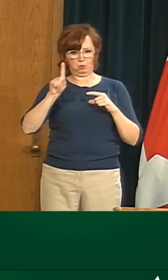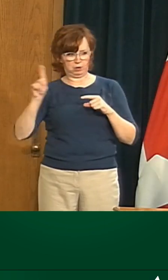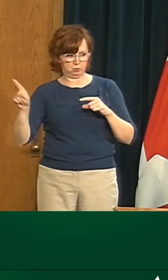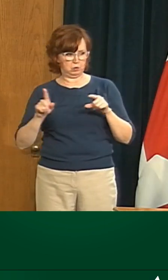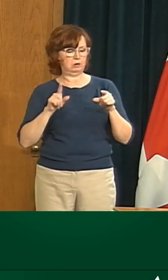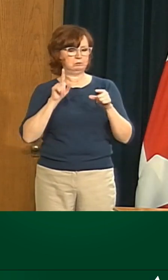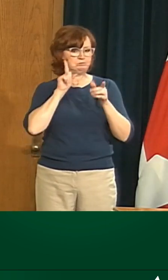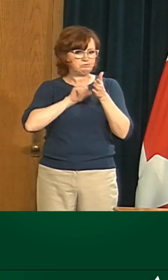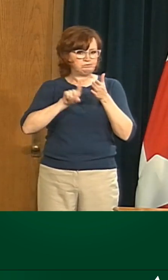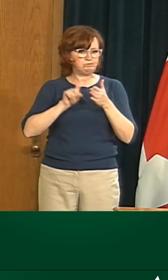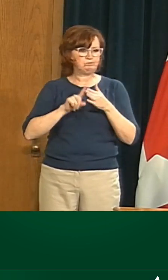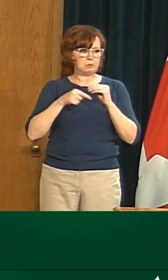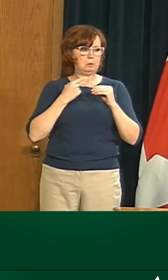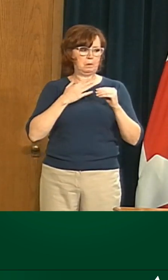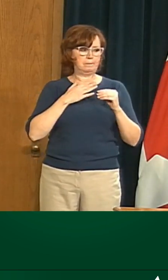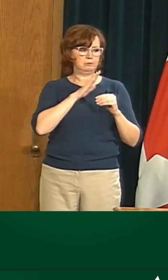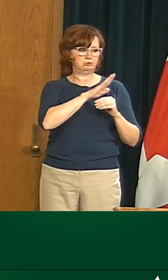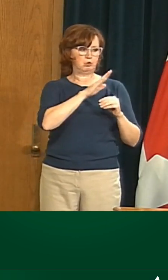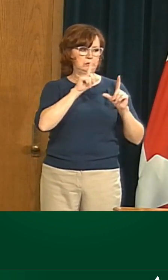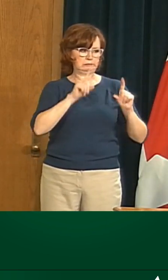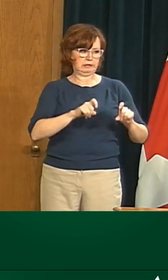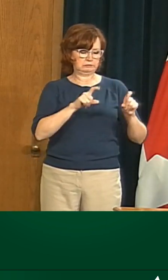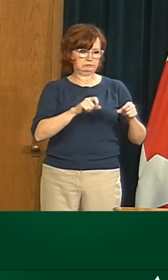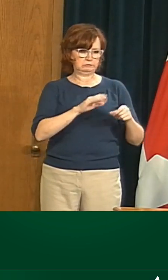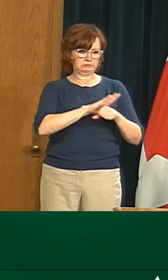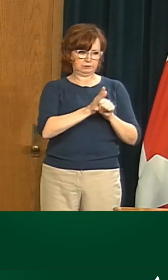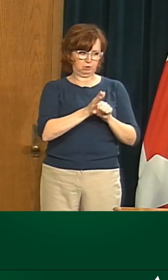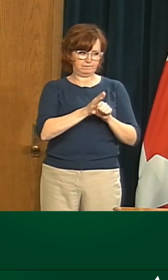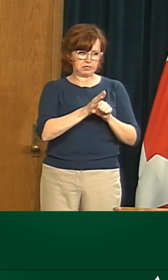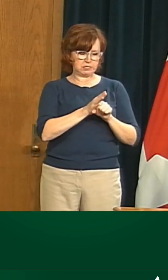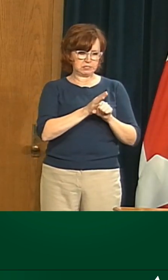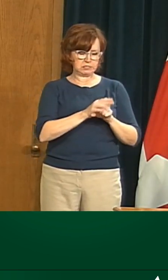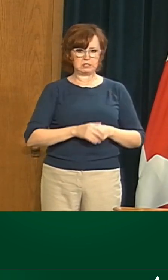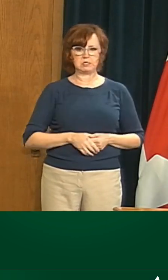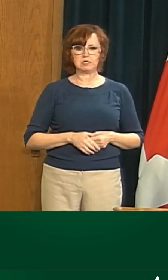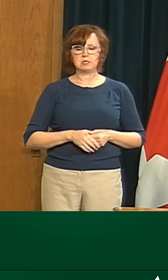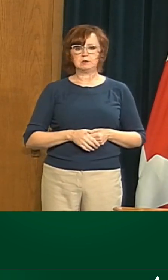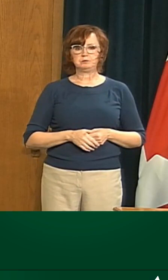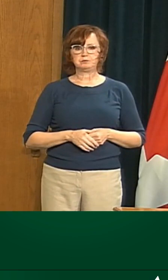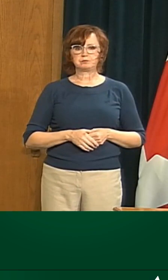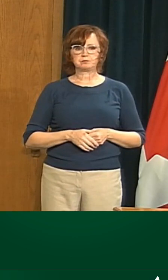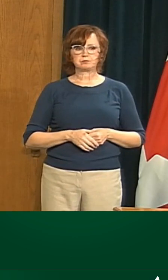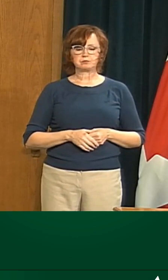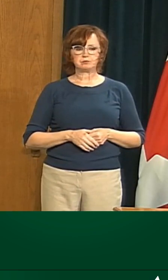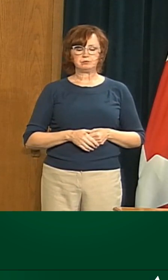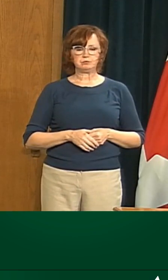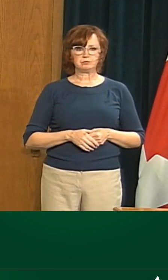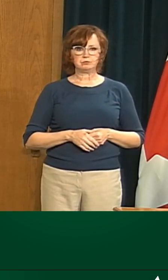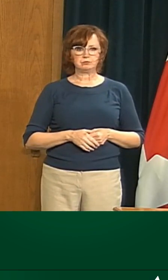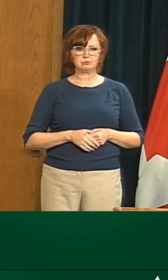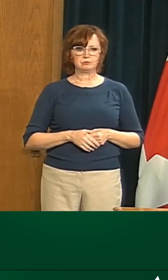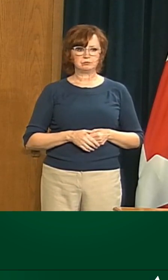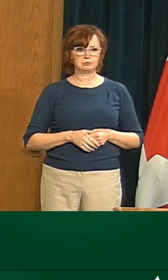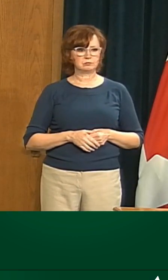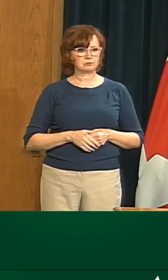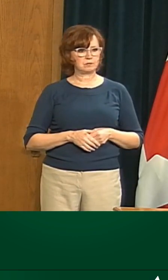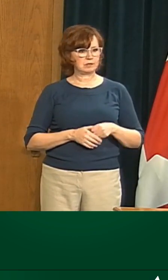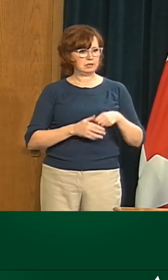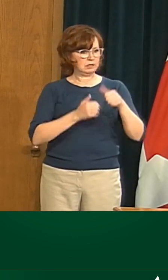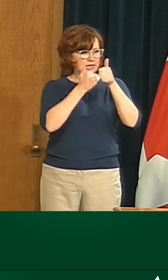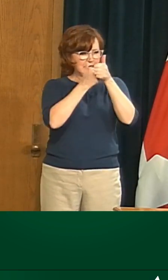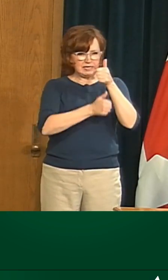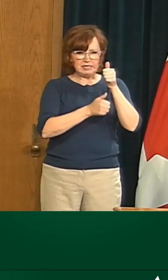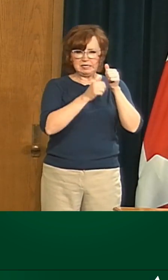So from that perspective, we will continue to investigate each case in detail